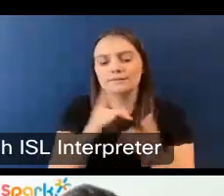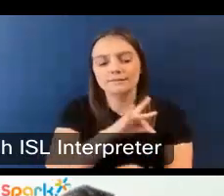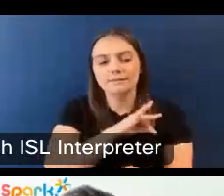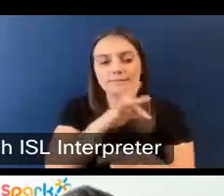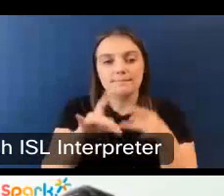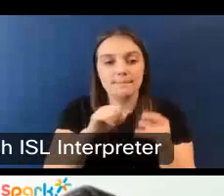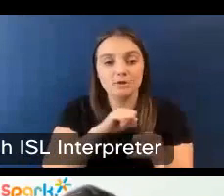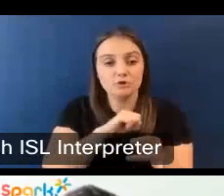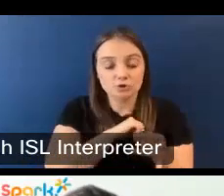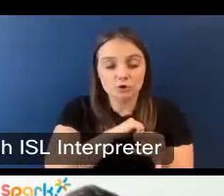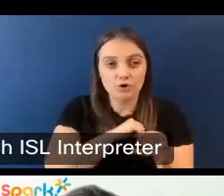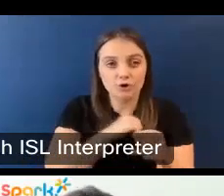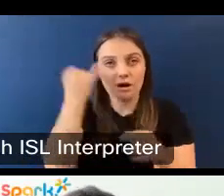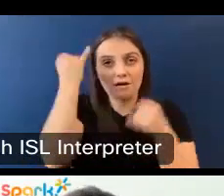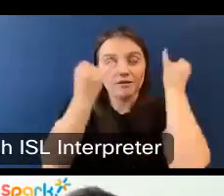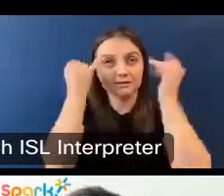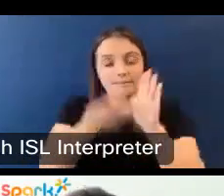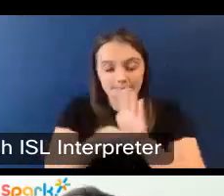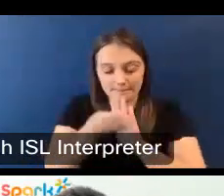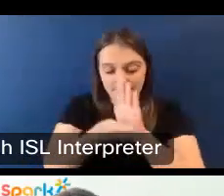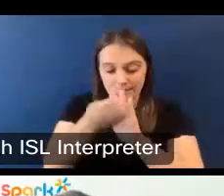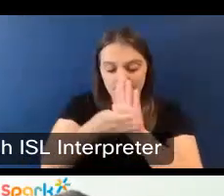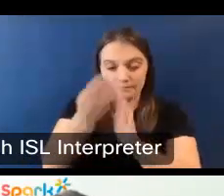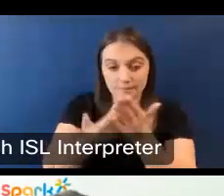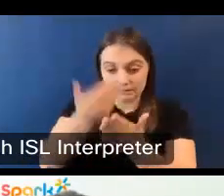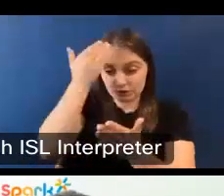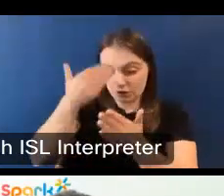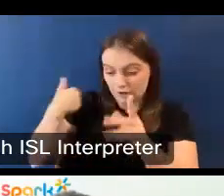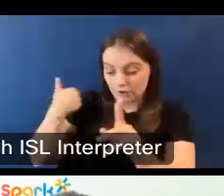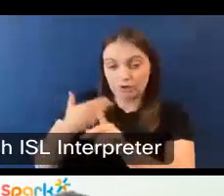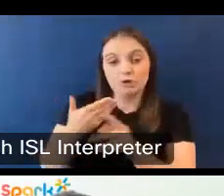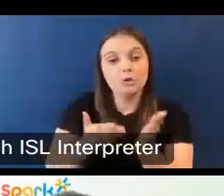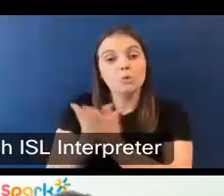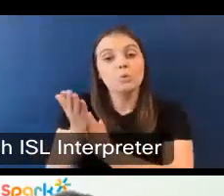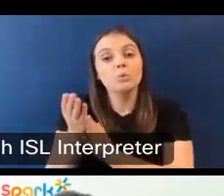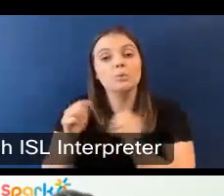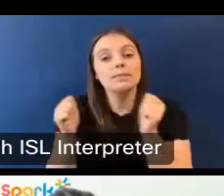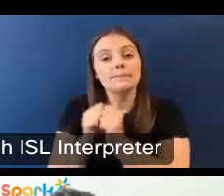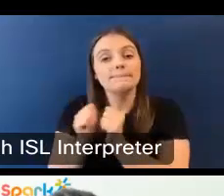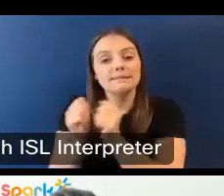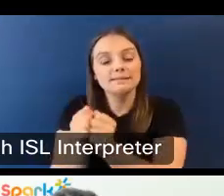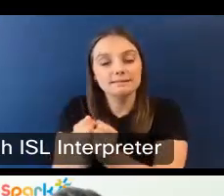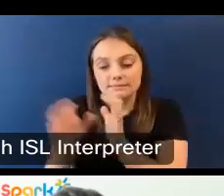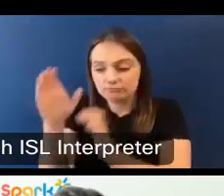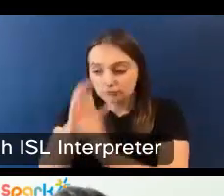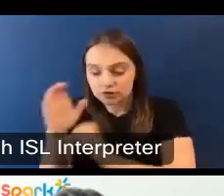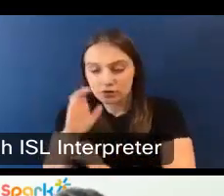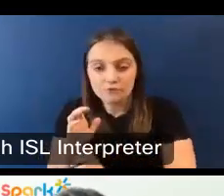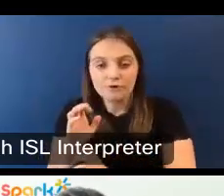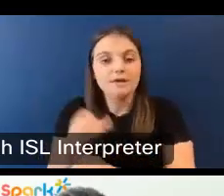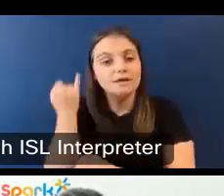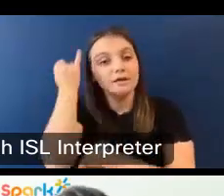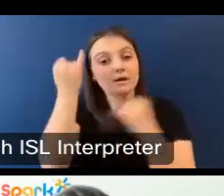the concepts were built on the learnings that came from the discovery, and that the concepts that are going to be made